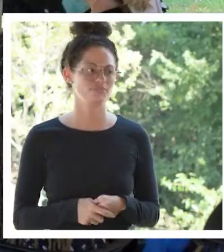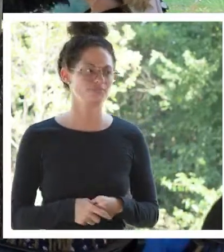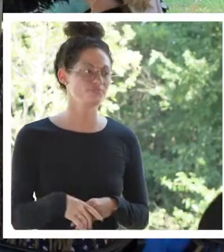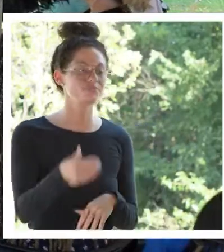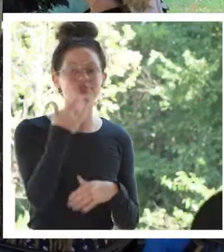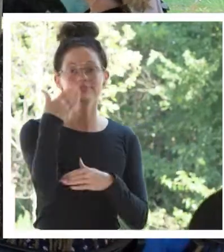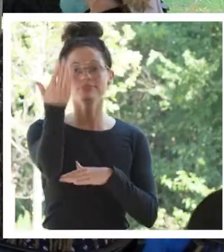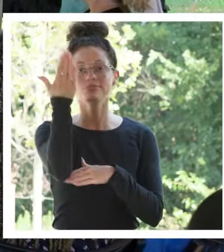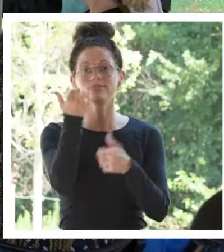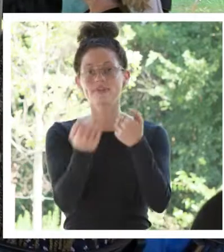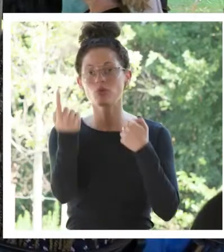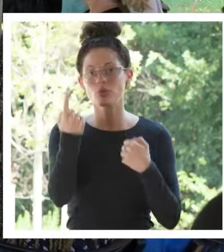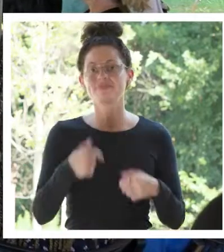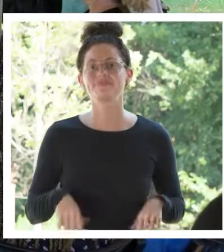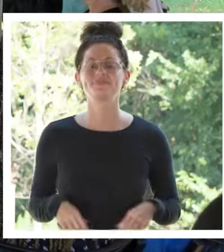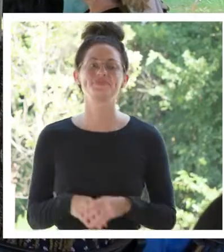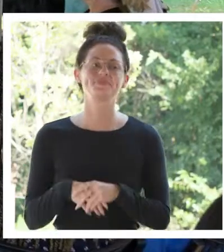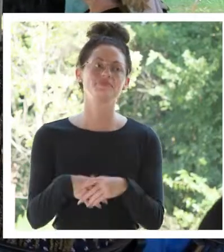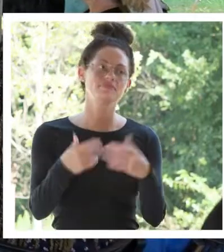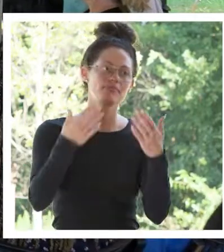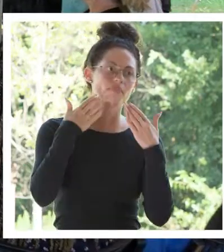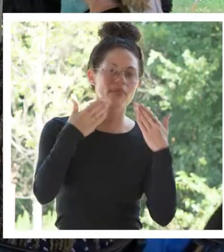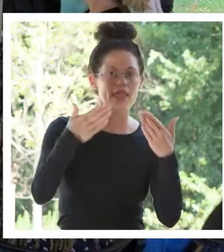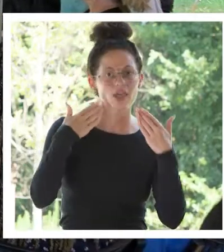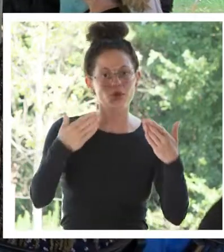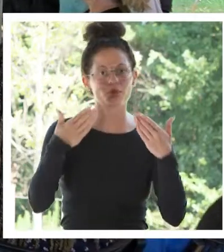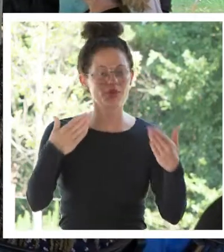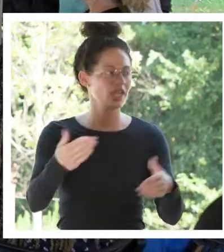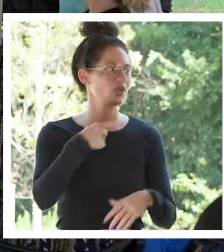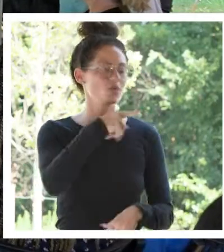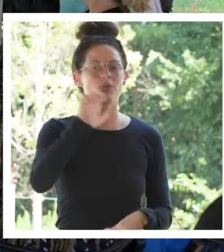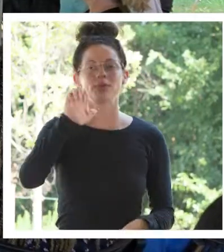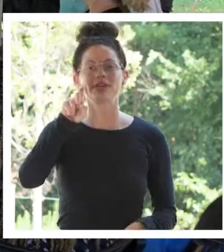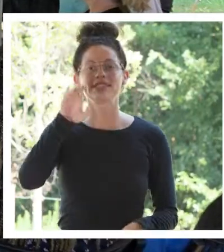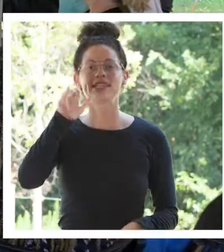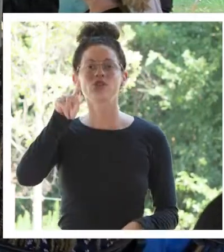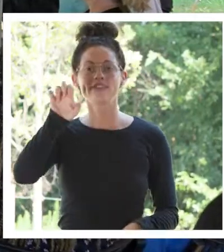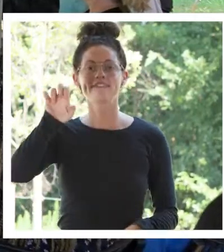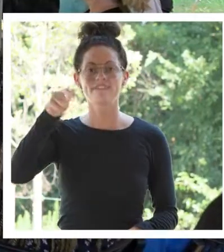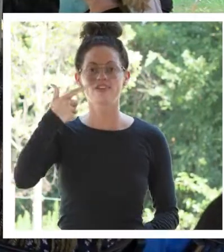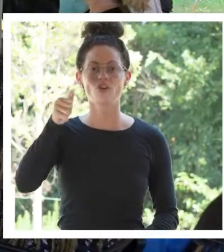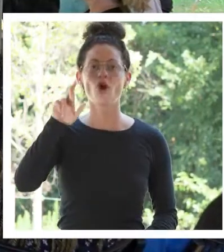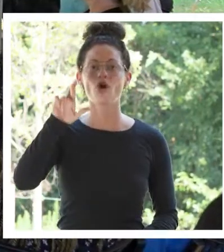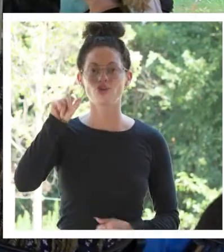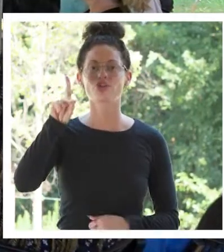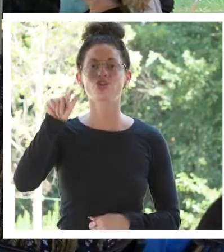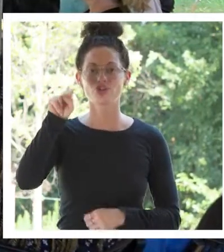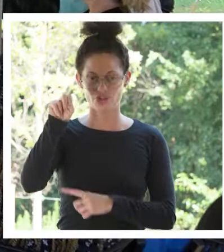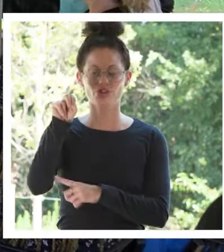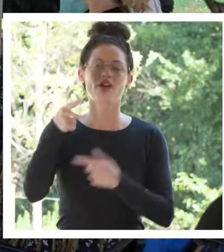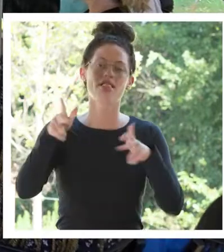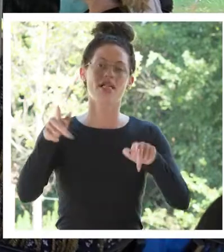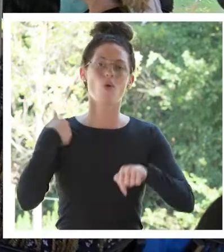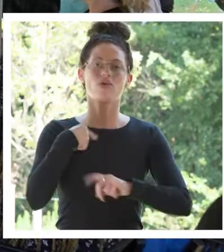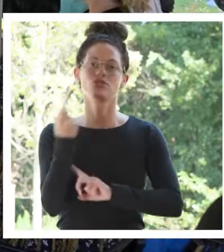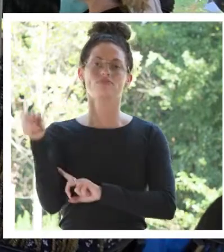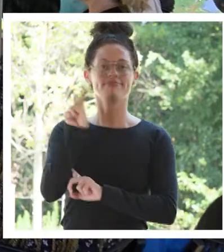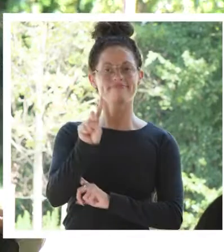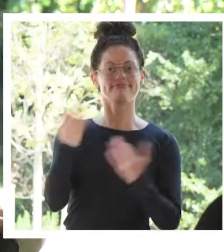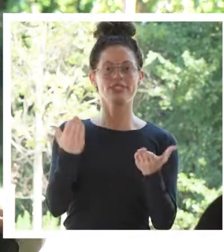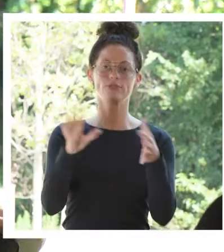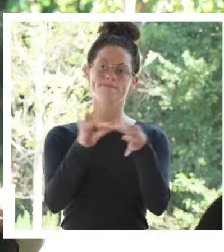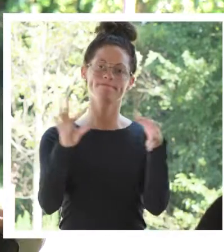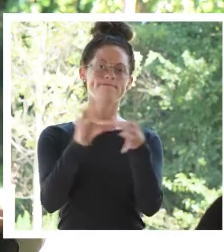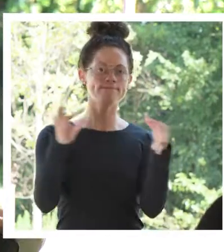Good morning, everyone. Thank you so much to Executive Gardner for allowing us to be here today to say a few words on behalf of Frederick